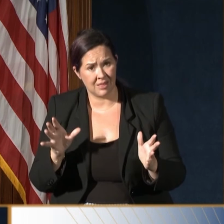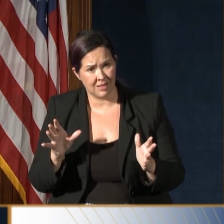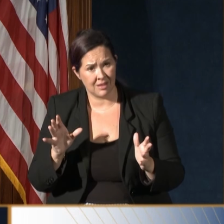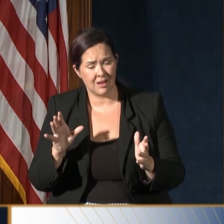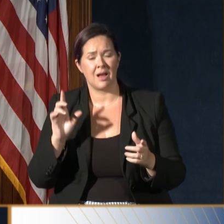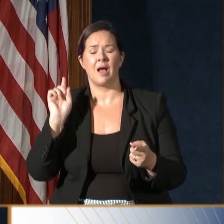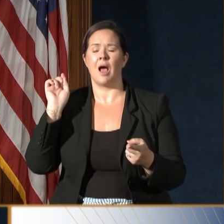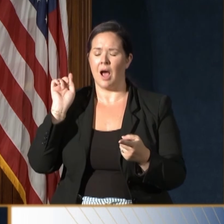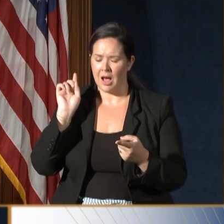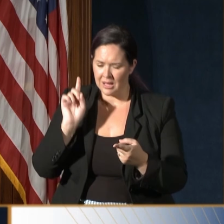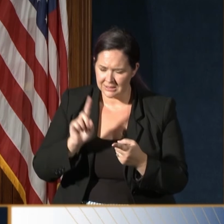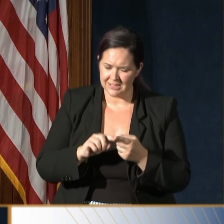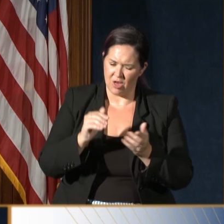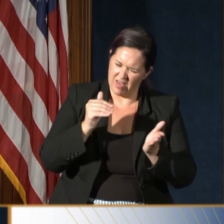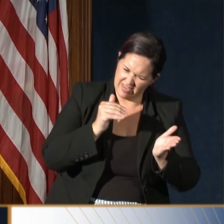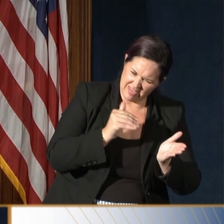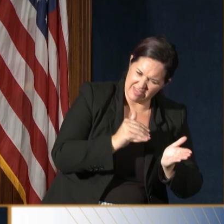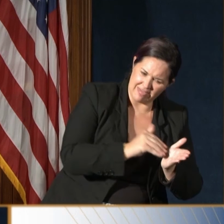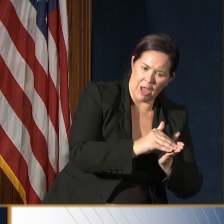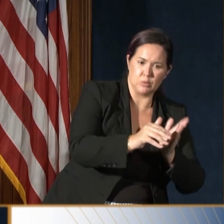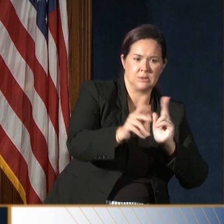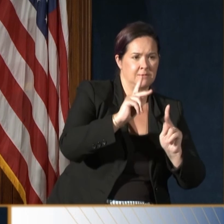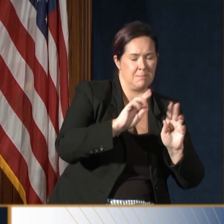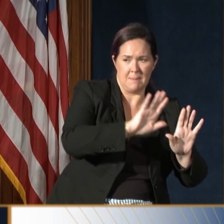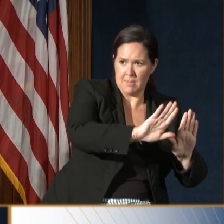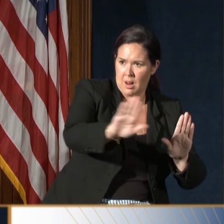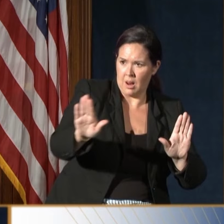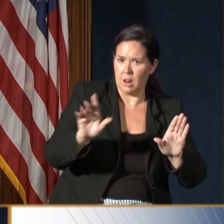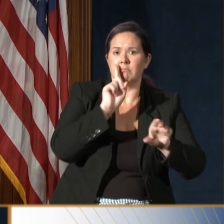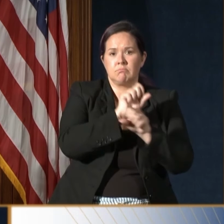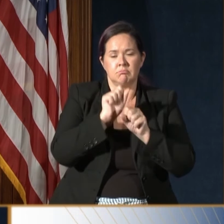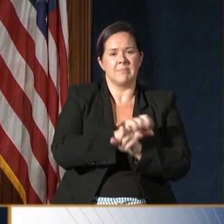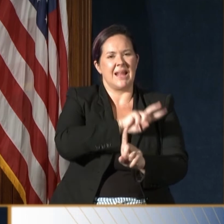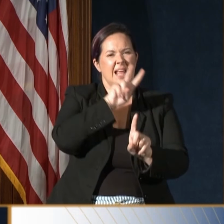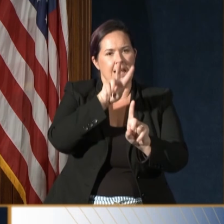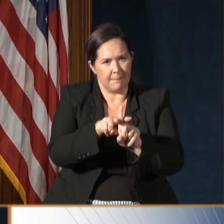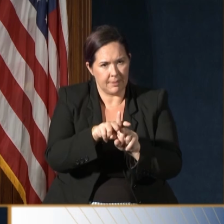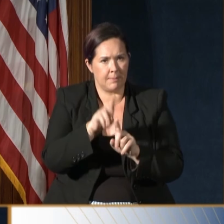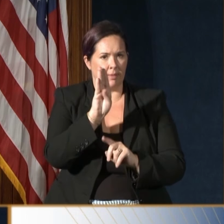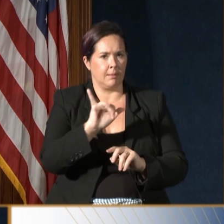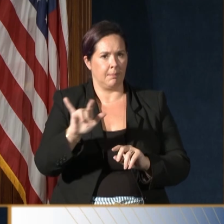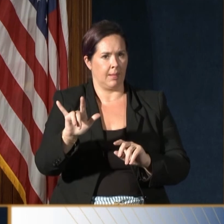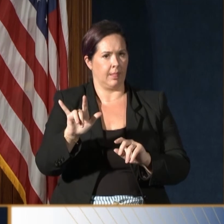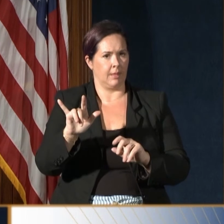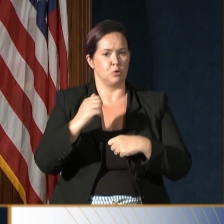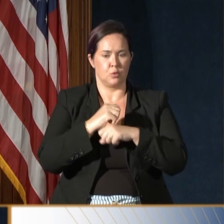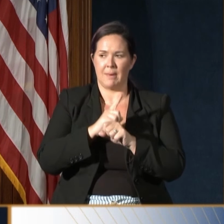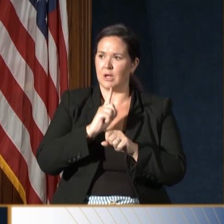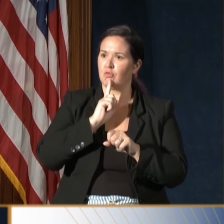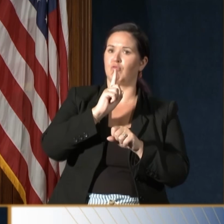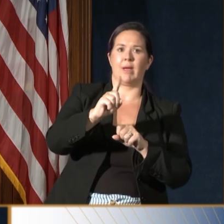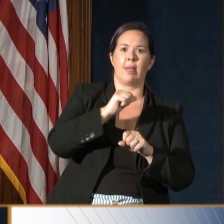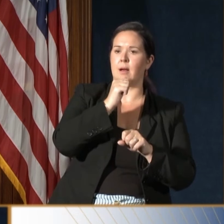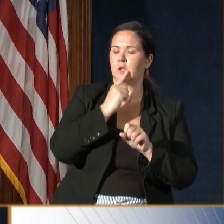until thousands of people work to implement that bill, to make it reality, not just words on a